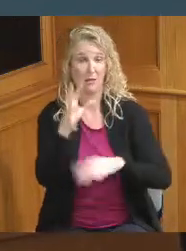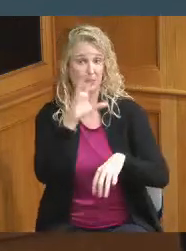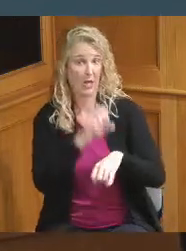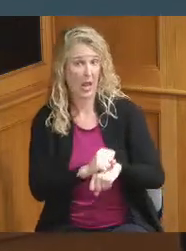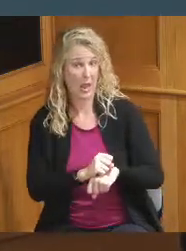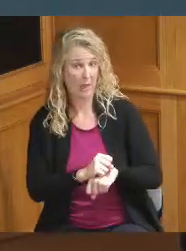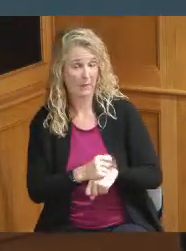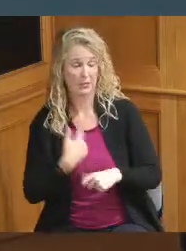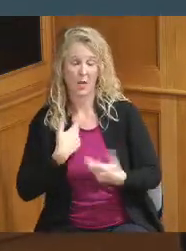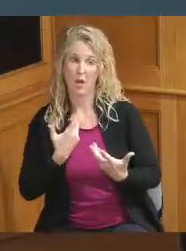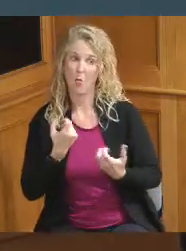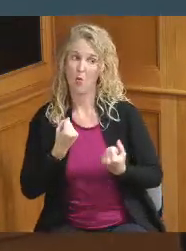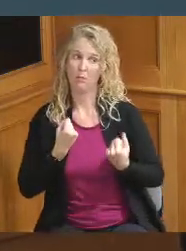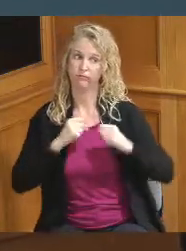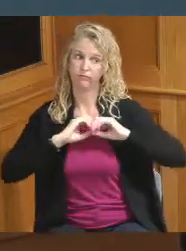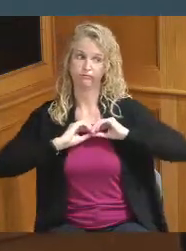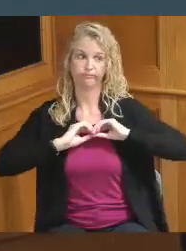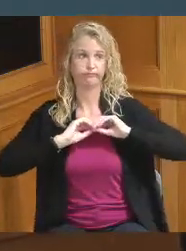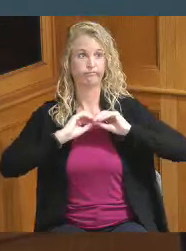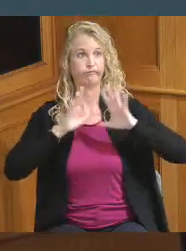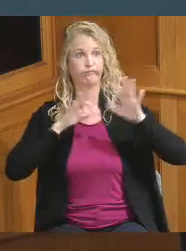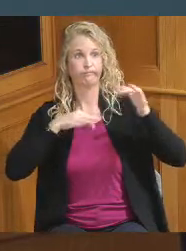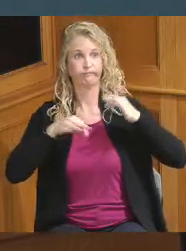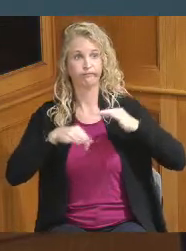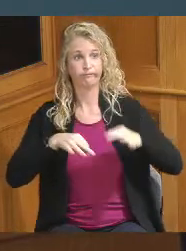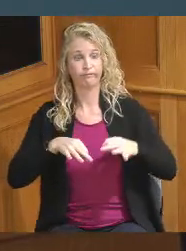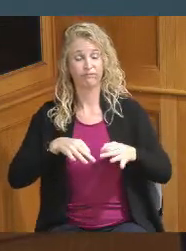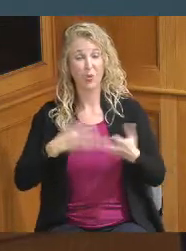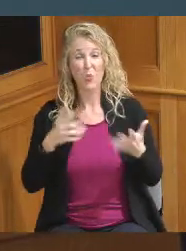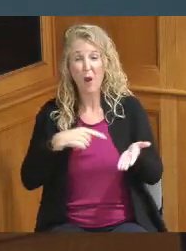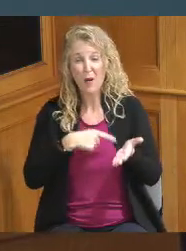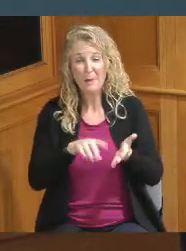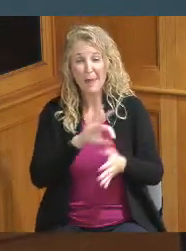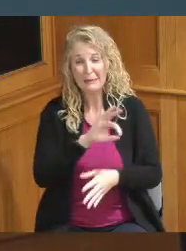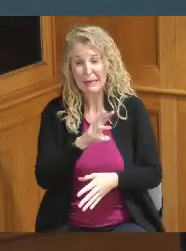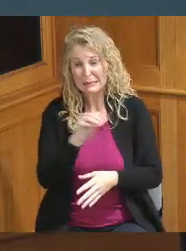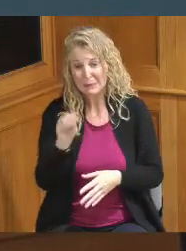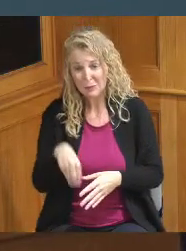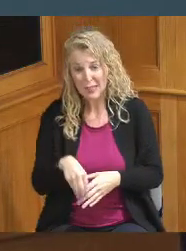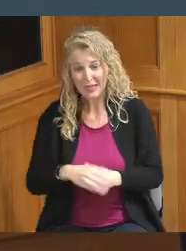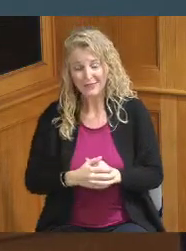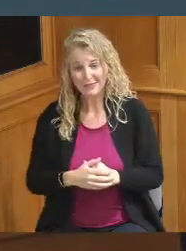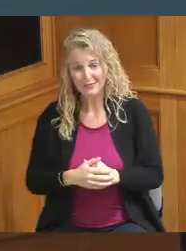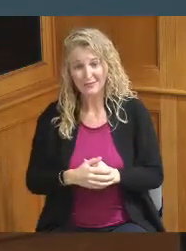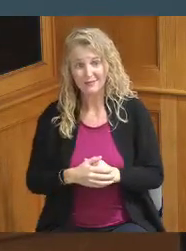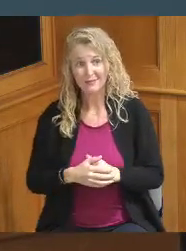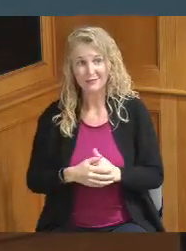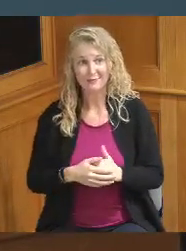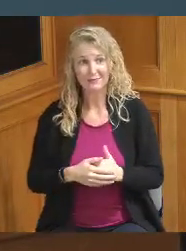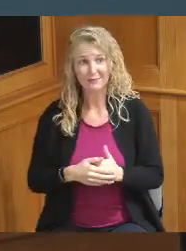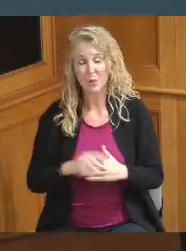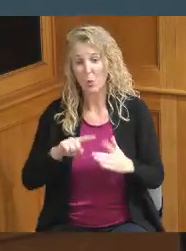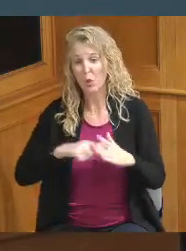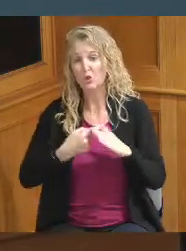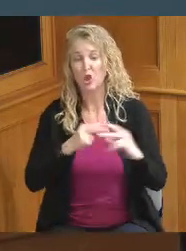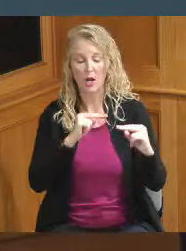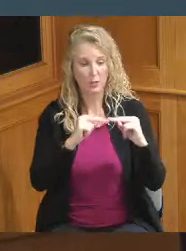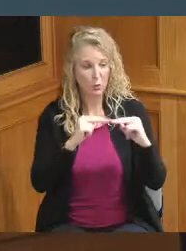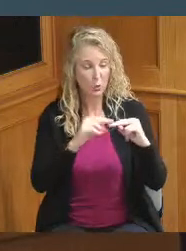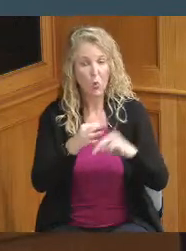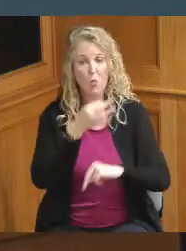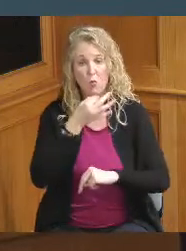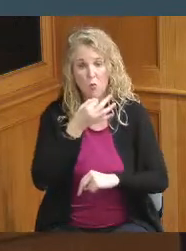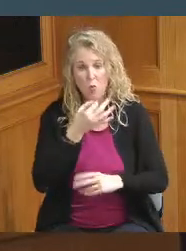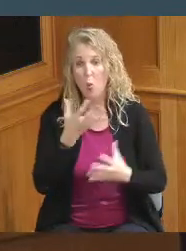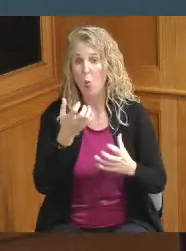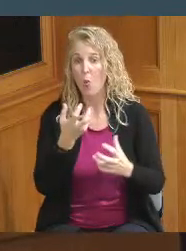just want to be clear. You know, we're paying 96%. I mean, we're going into these negotiations, everything, and we want to both